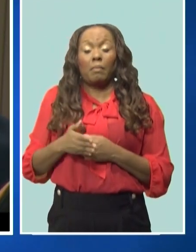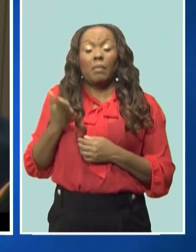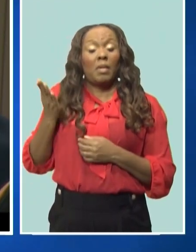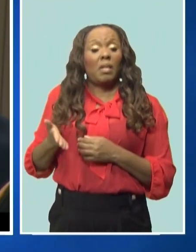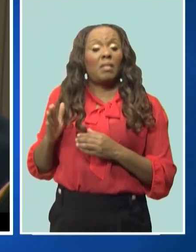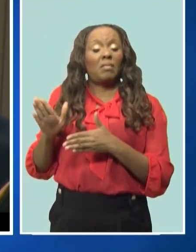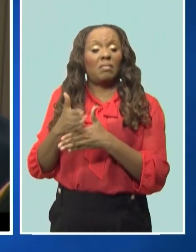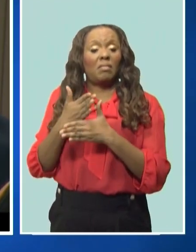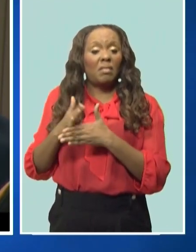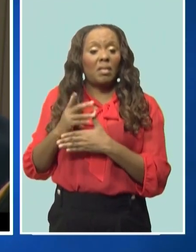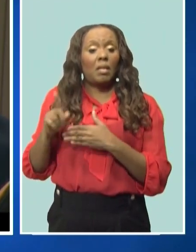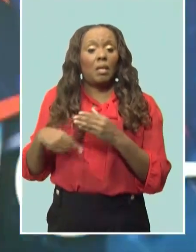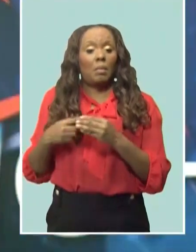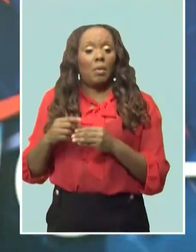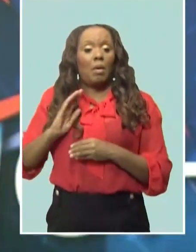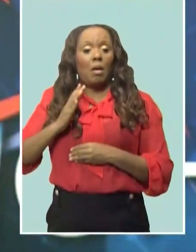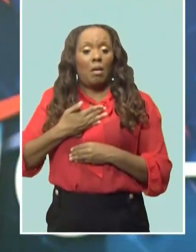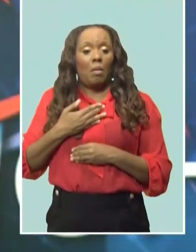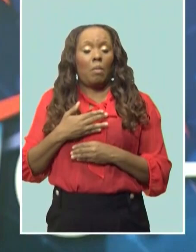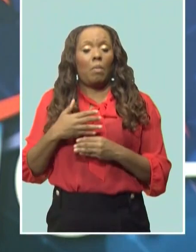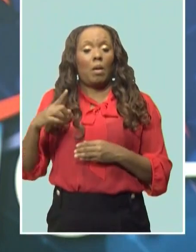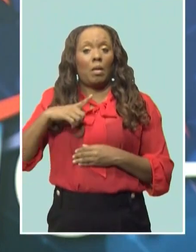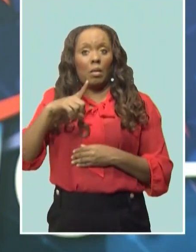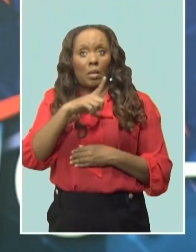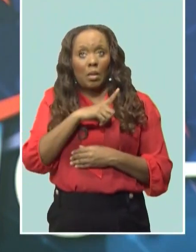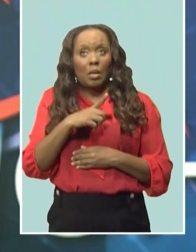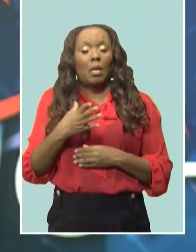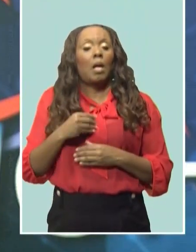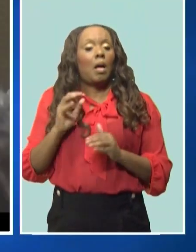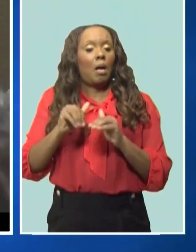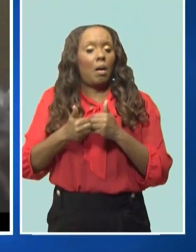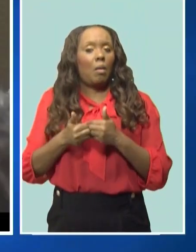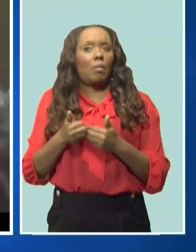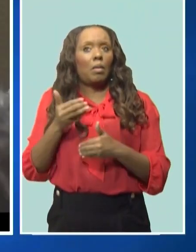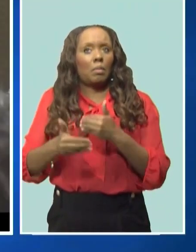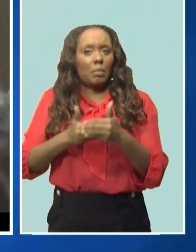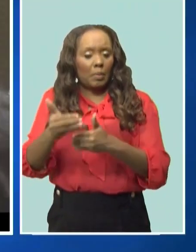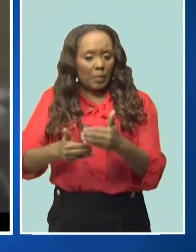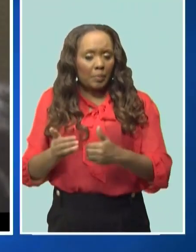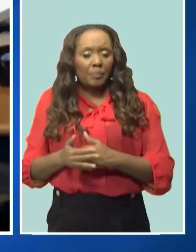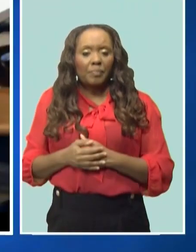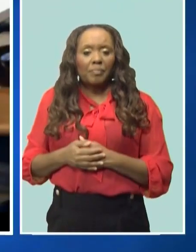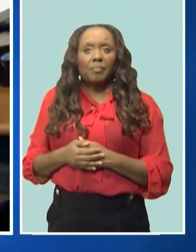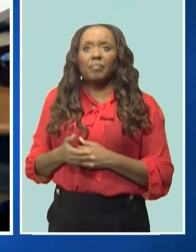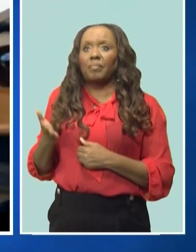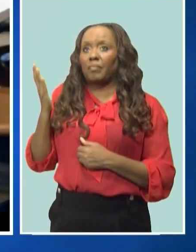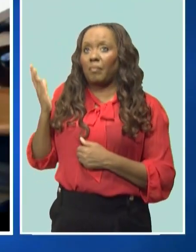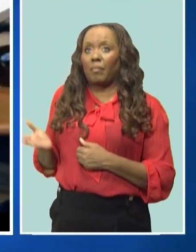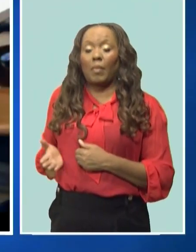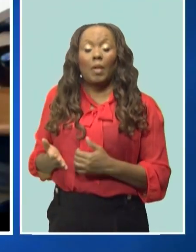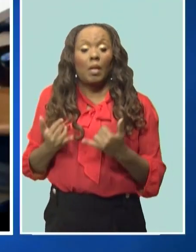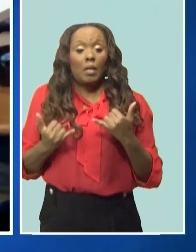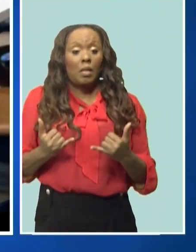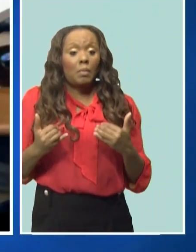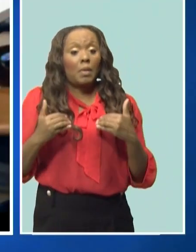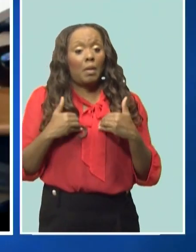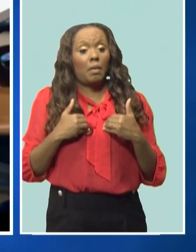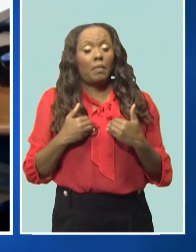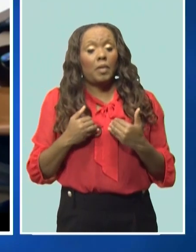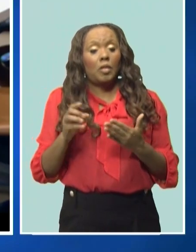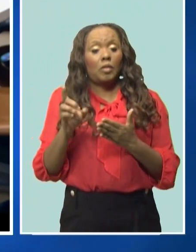draft legislation will further assist. We have a draft Rights of Persons with Disabilities